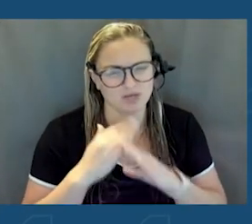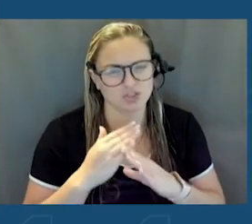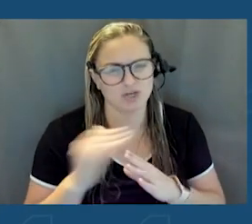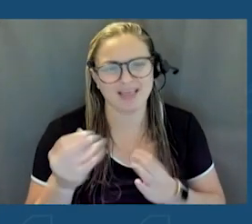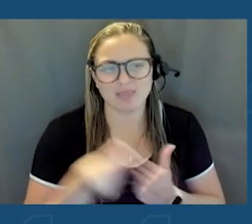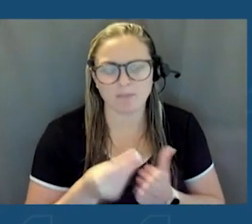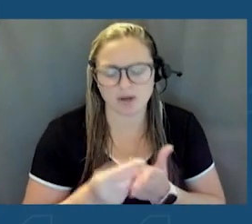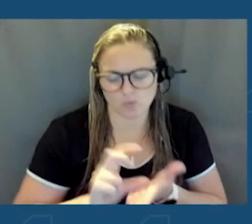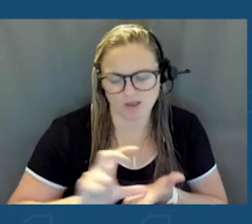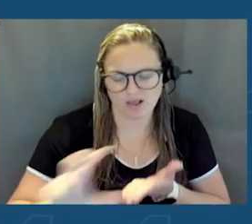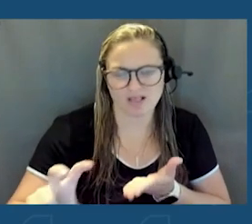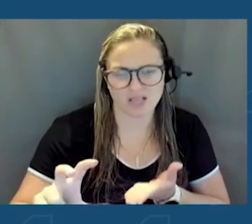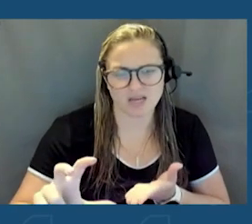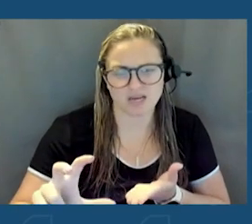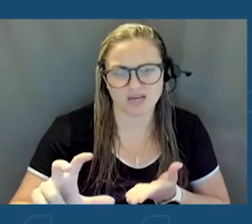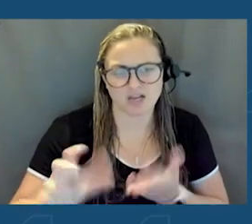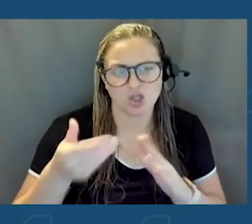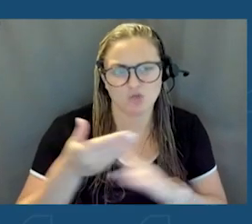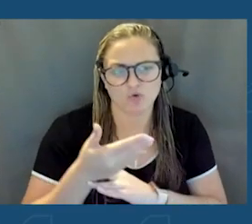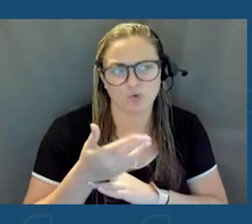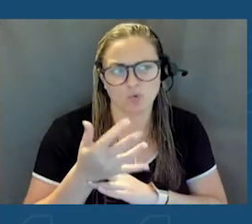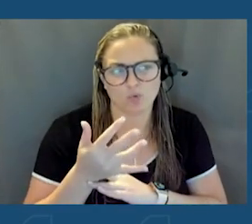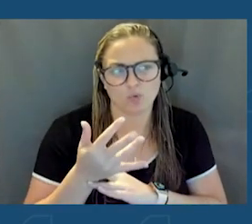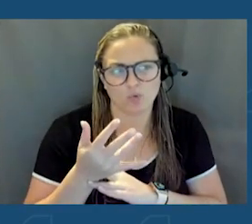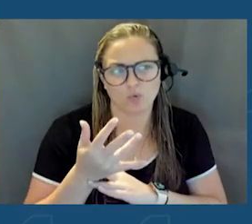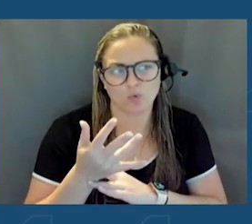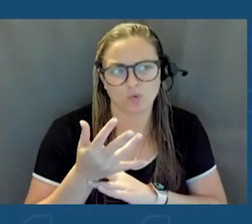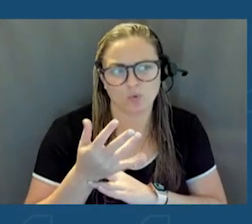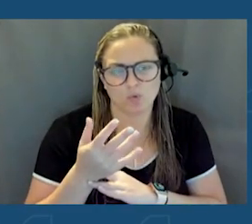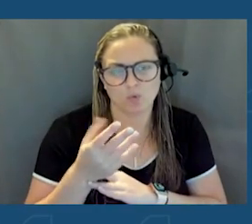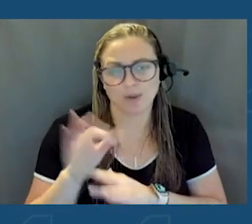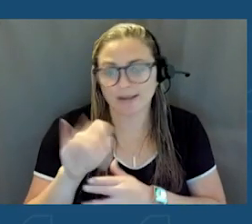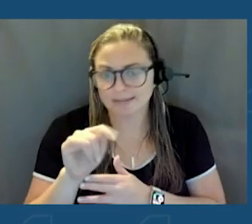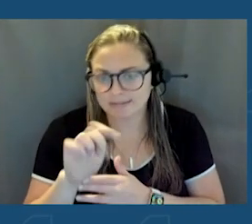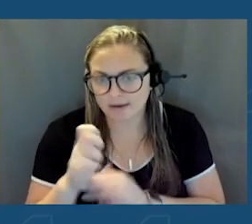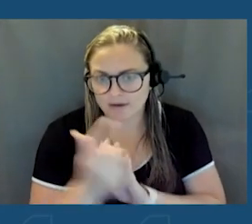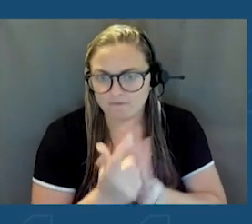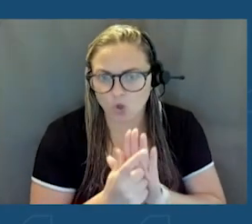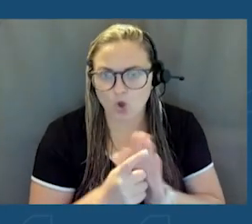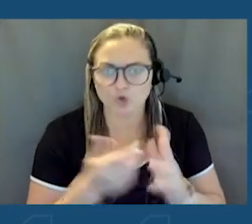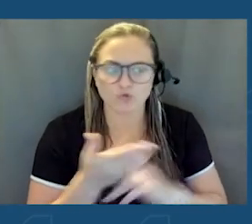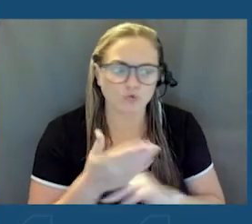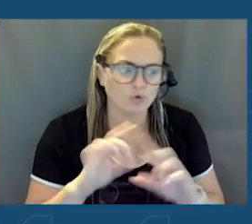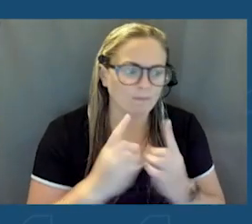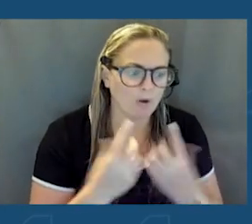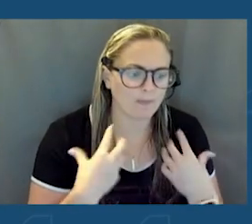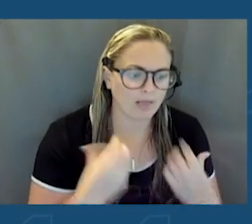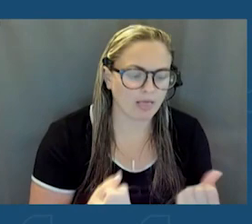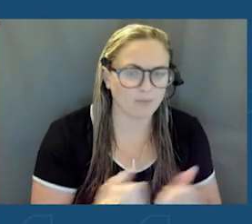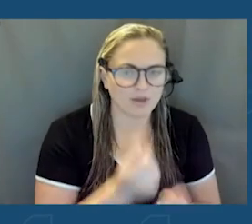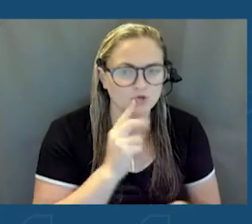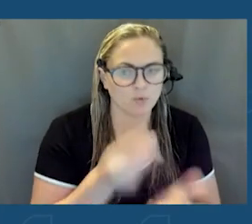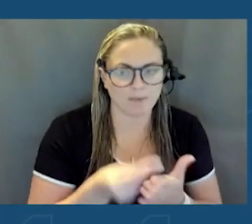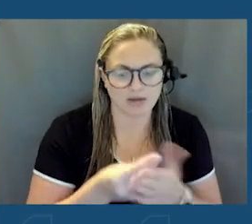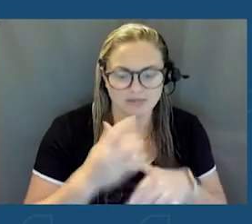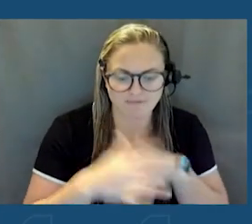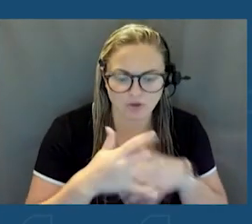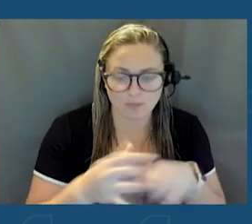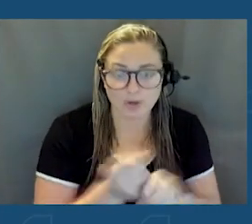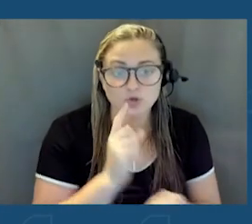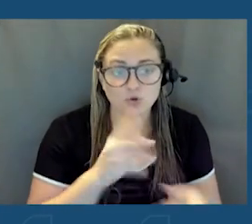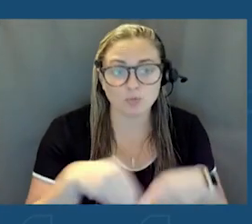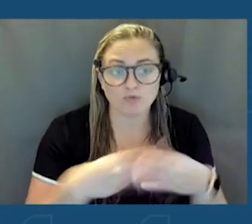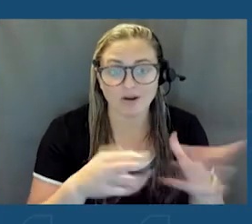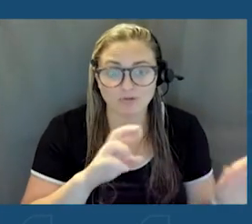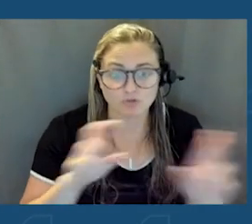allocated through executive action from the Department of Health to allocate money to make sure that our providers are ready,